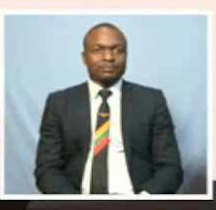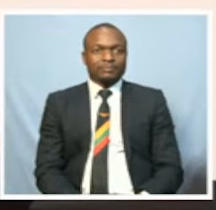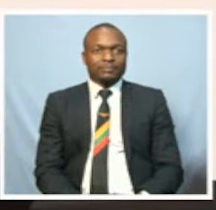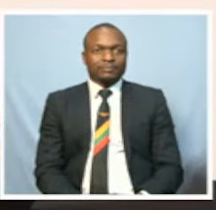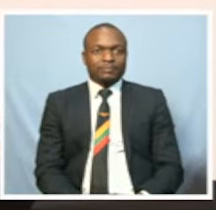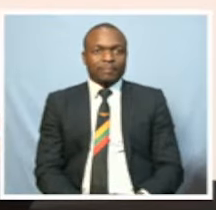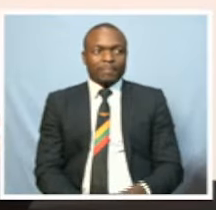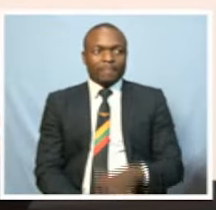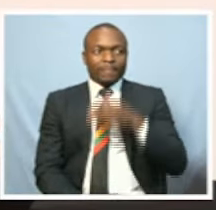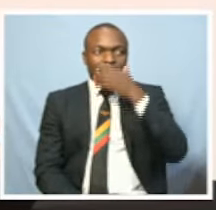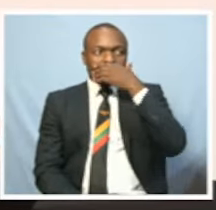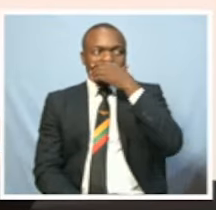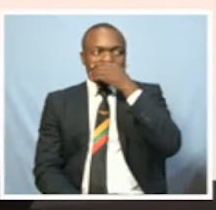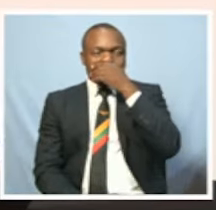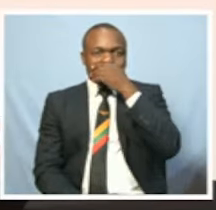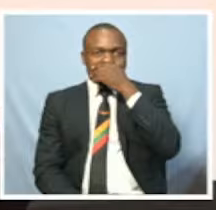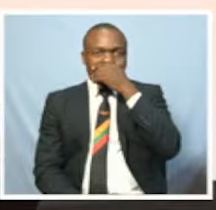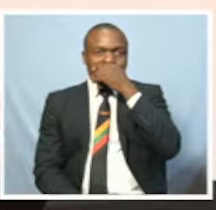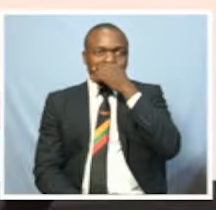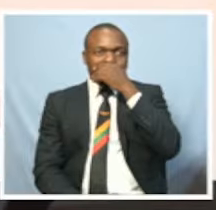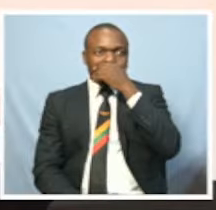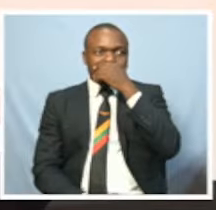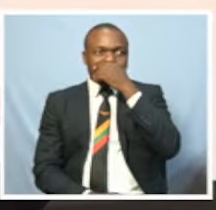Page 8.